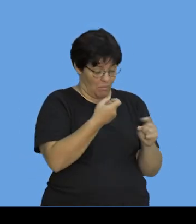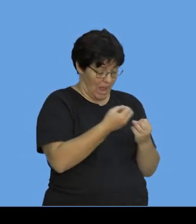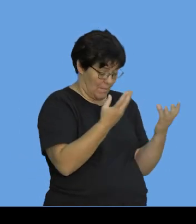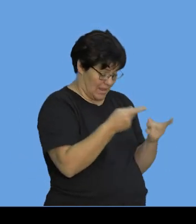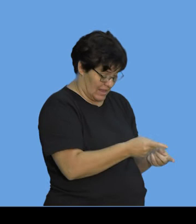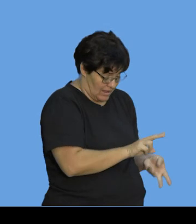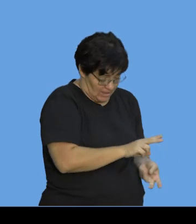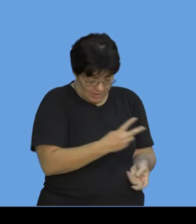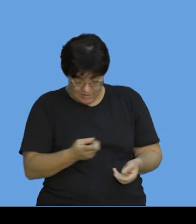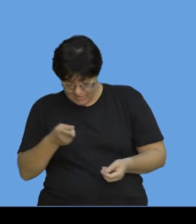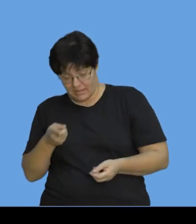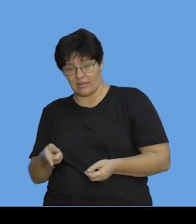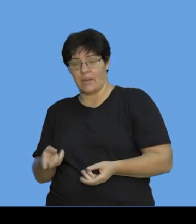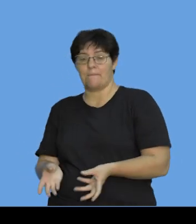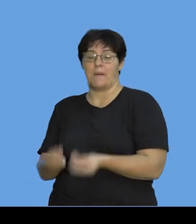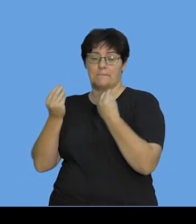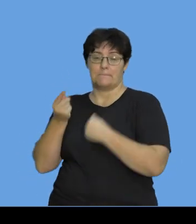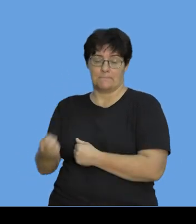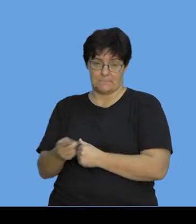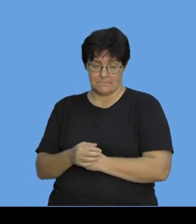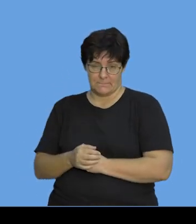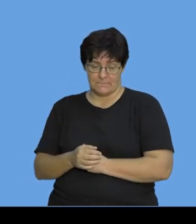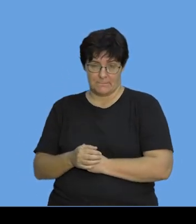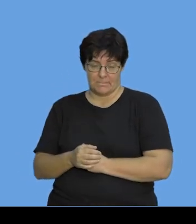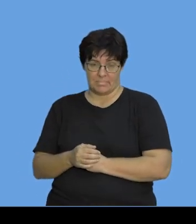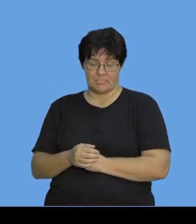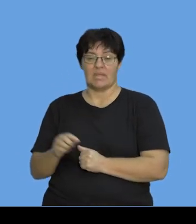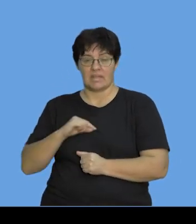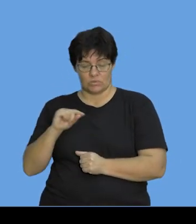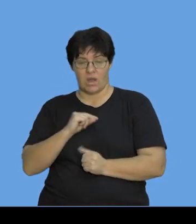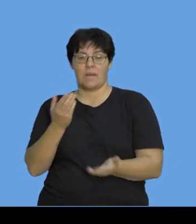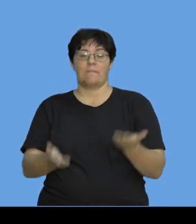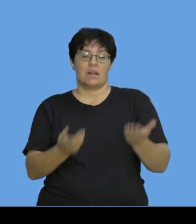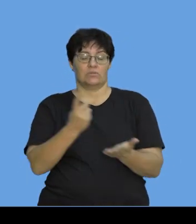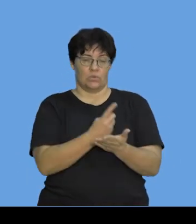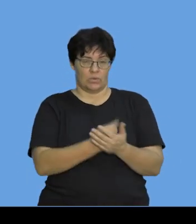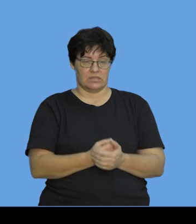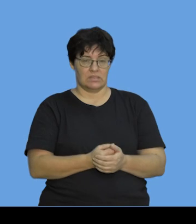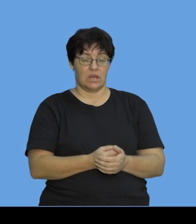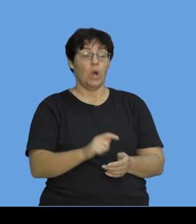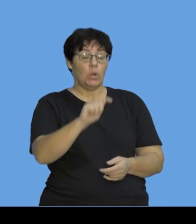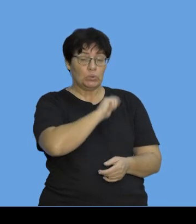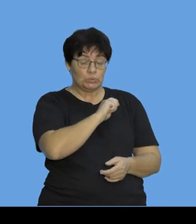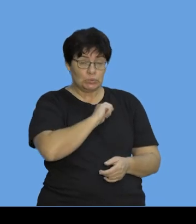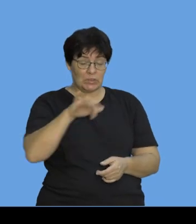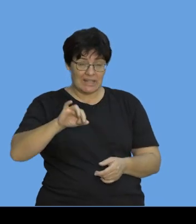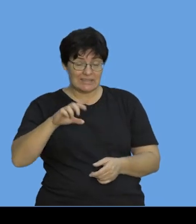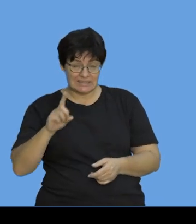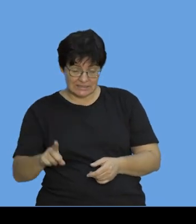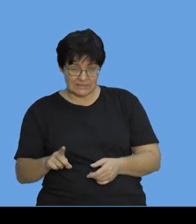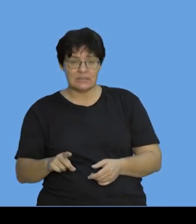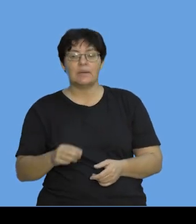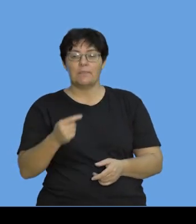the balanced equation of reaction, which is why we always balance the reaction. And then the actual yield is used to determine the